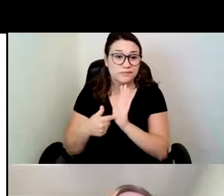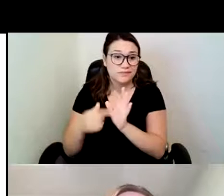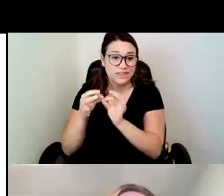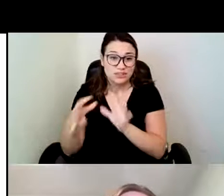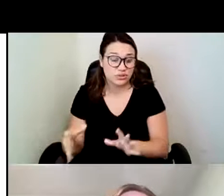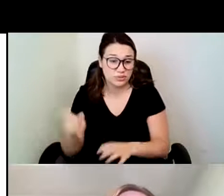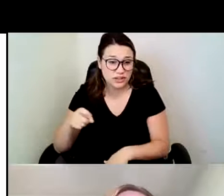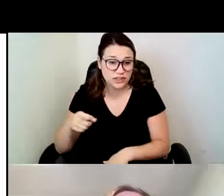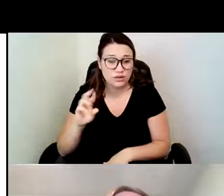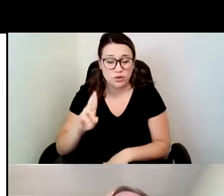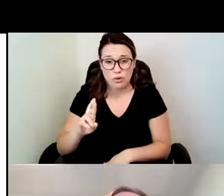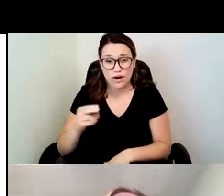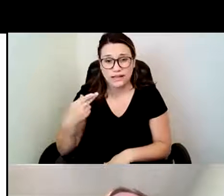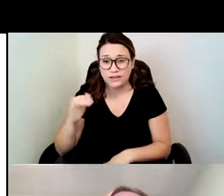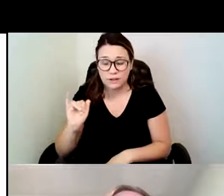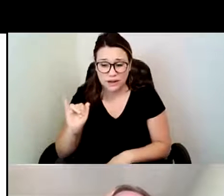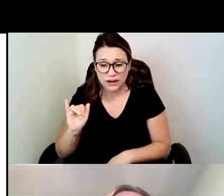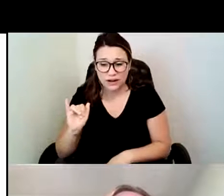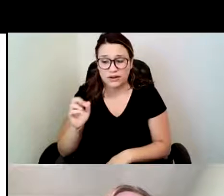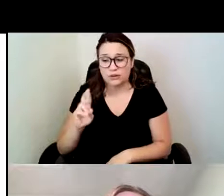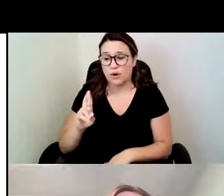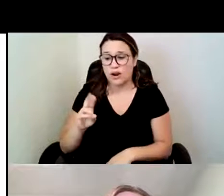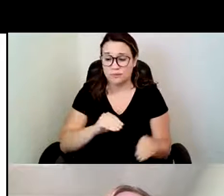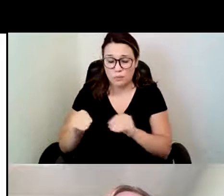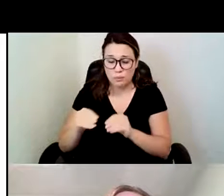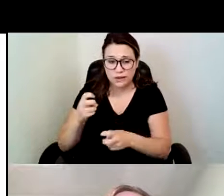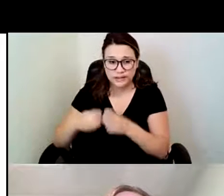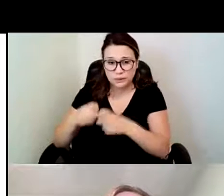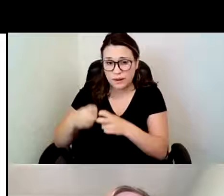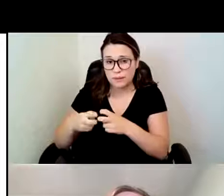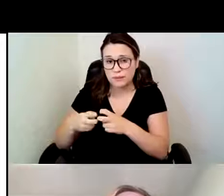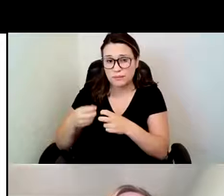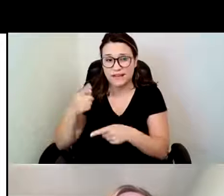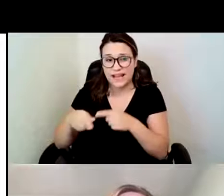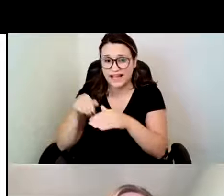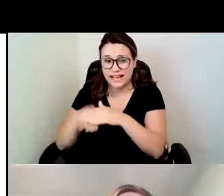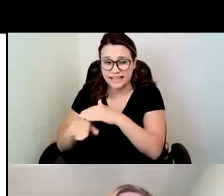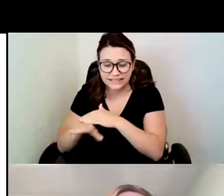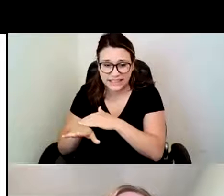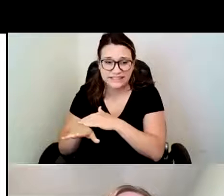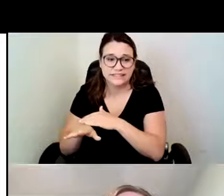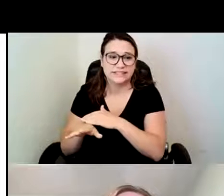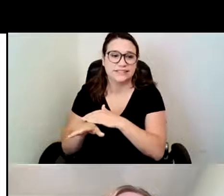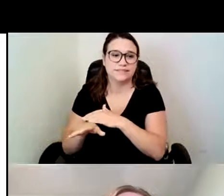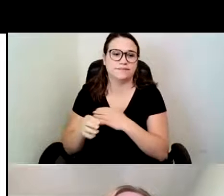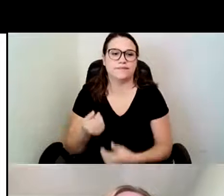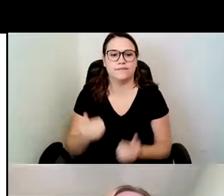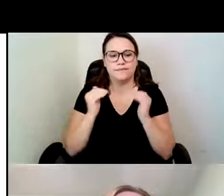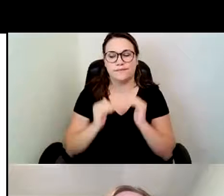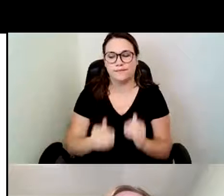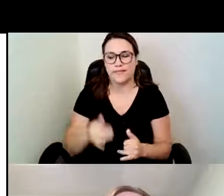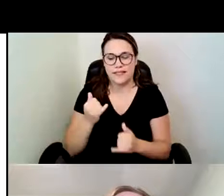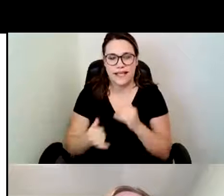they're hearing impaired, or have mobility issues. And gender and sexuality.